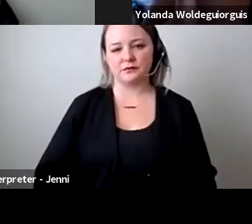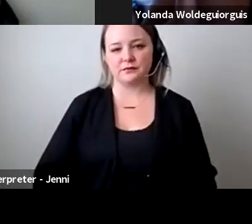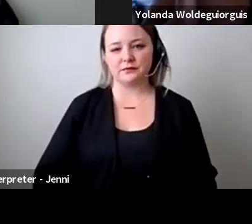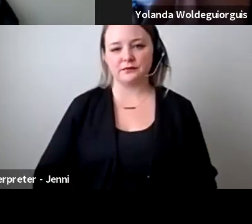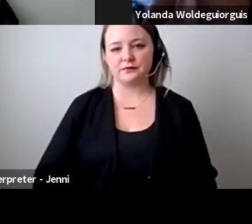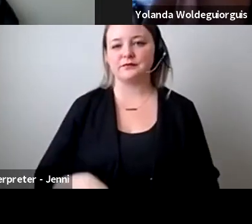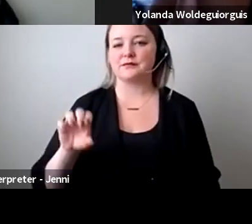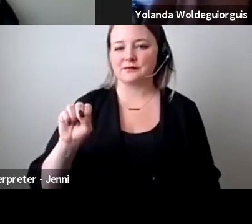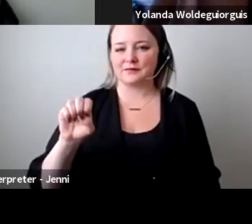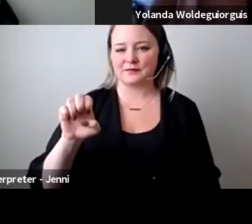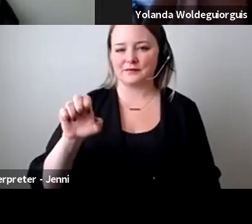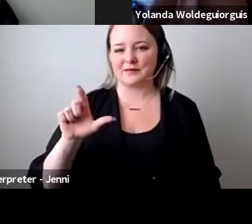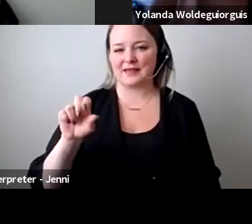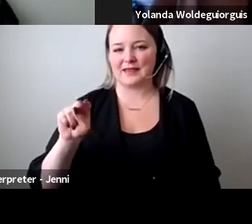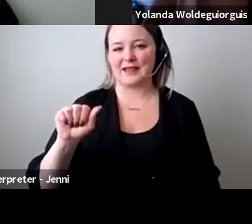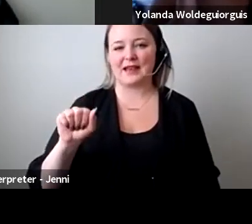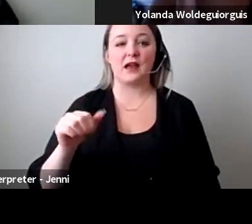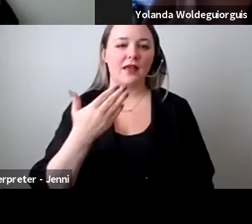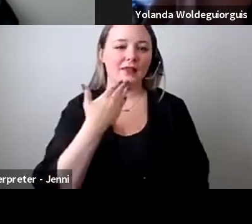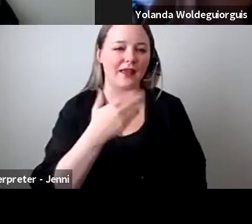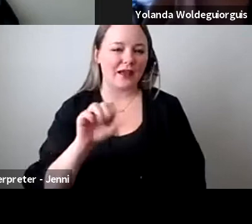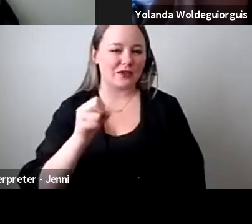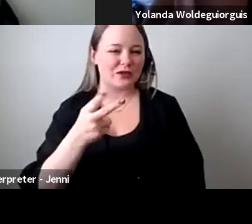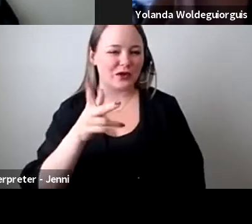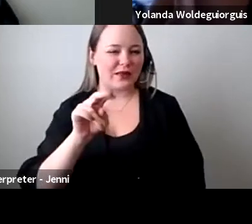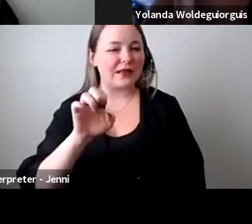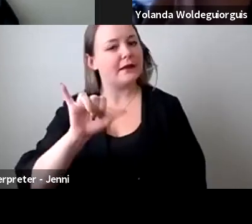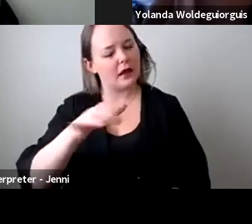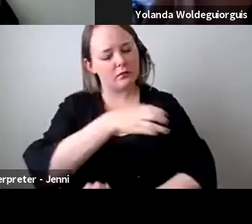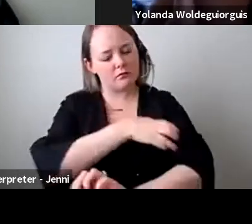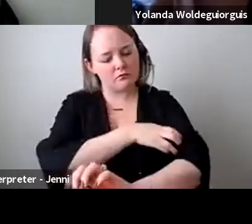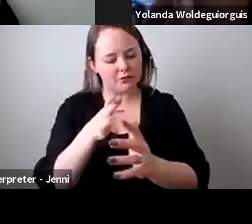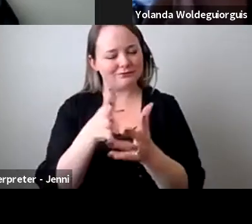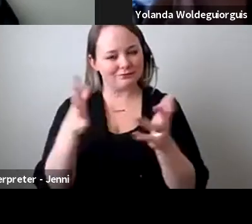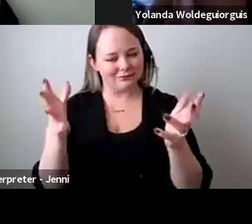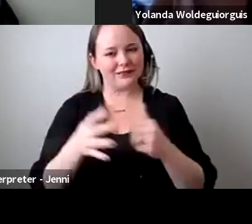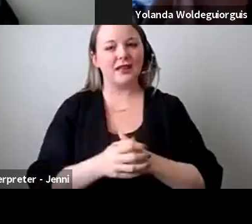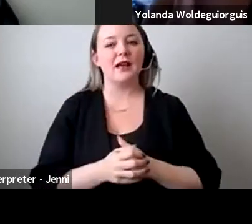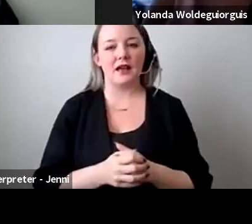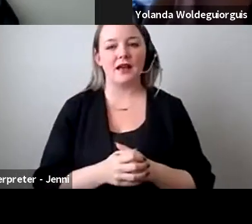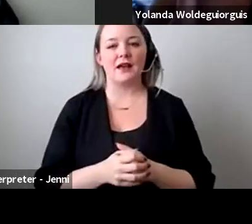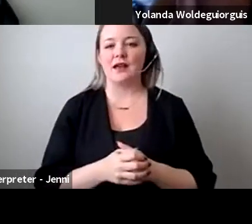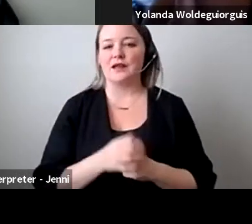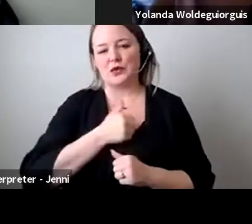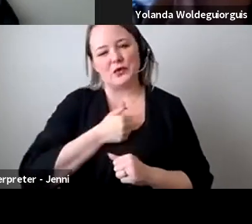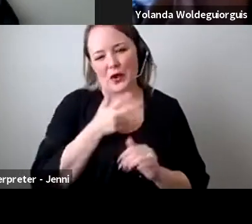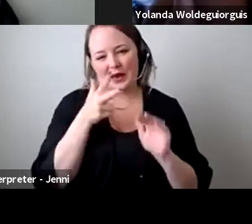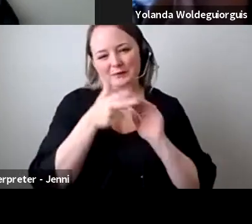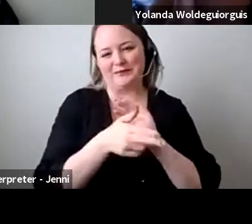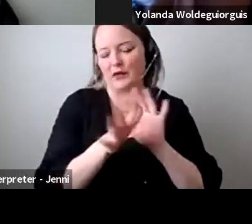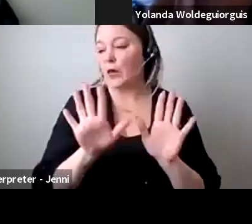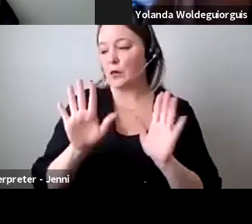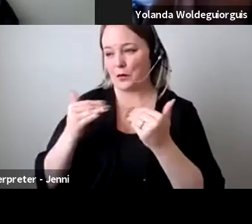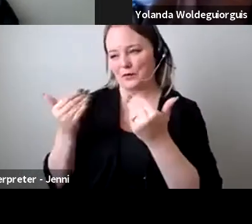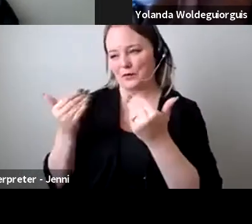Thank you, Charlene. That was powerful. I think we all feel the same. I'm sorry, I cut you off. No, go.